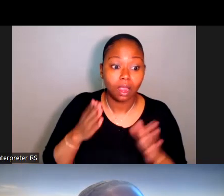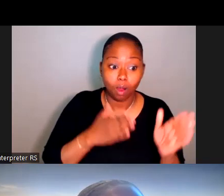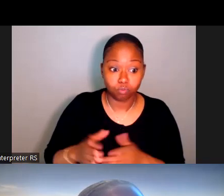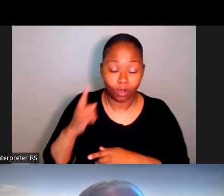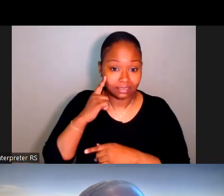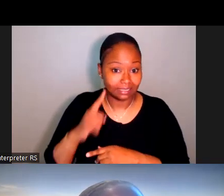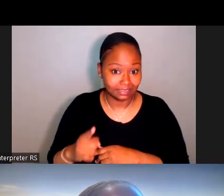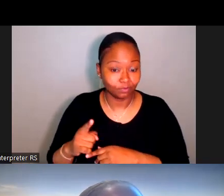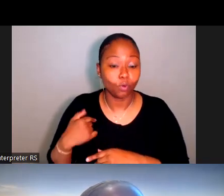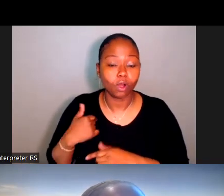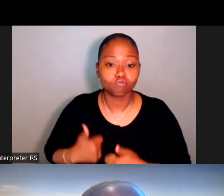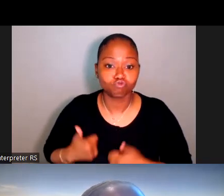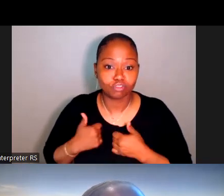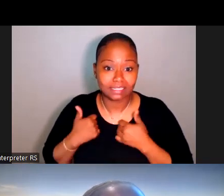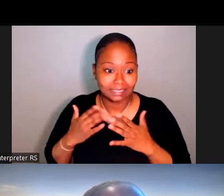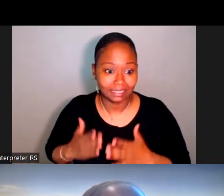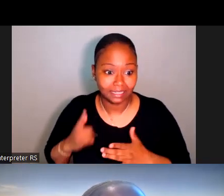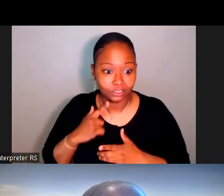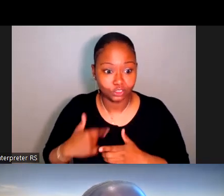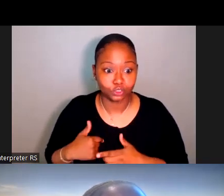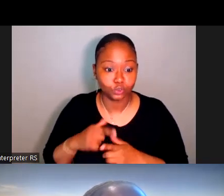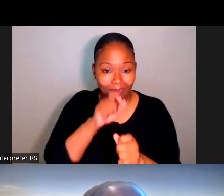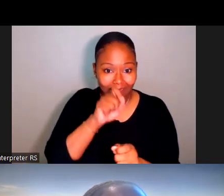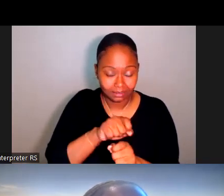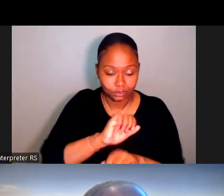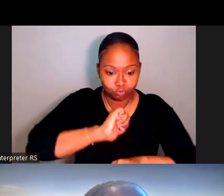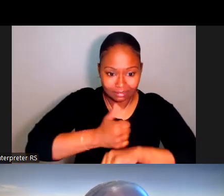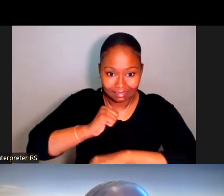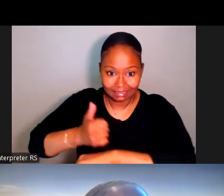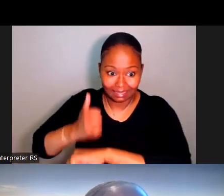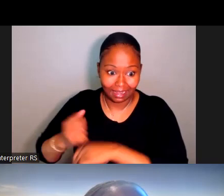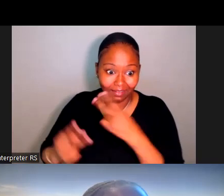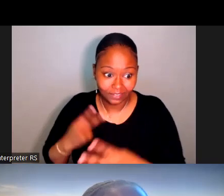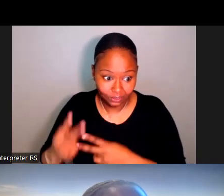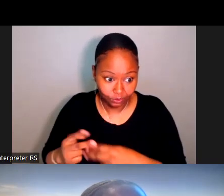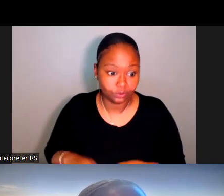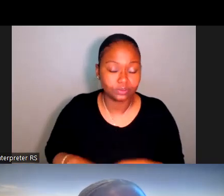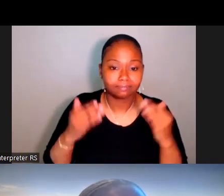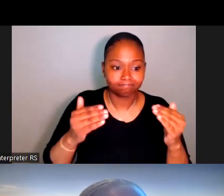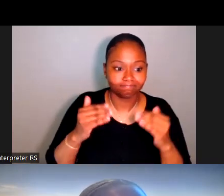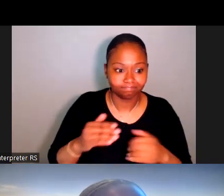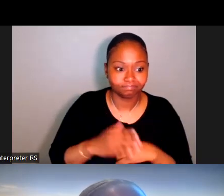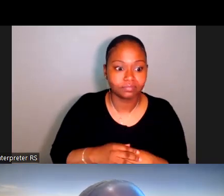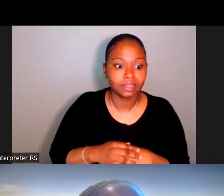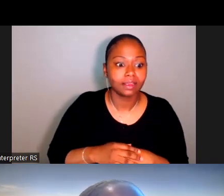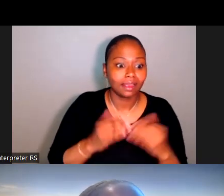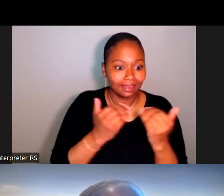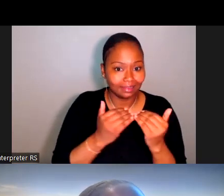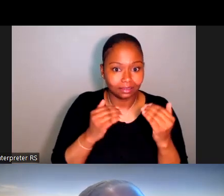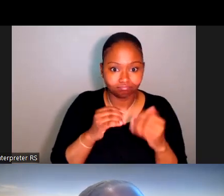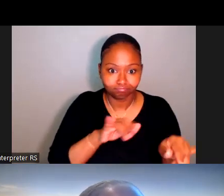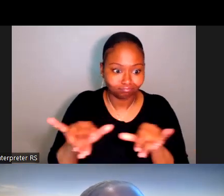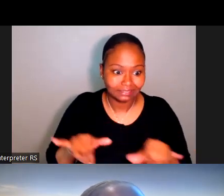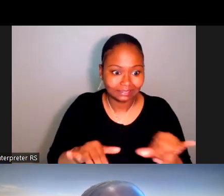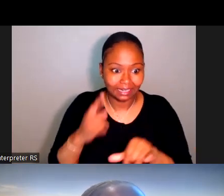to designate visitors, standards for safety protocols, visiting parameters, and compassionate care visits, and